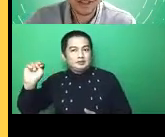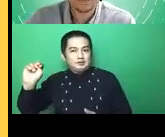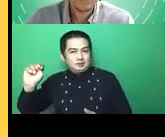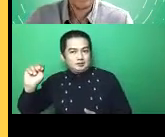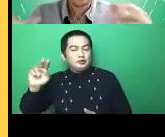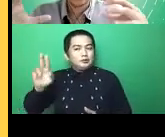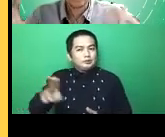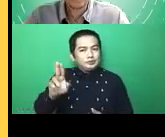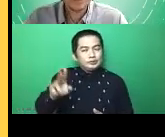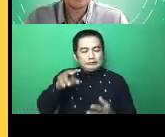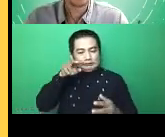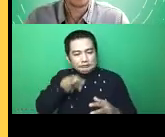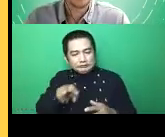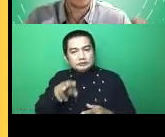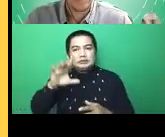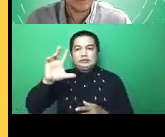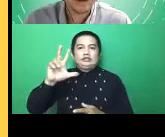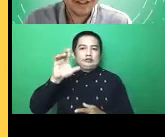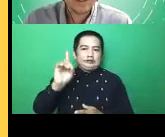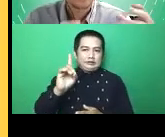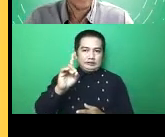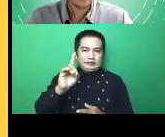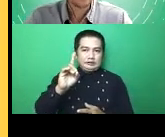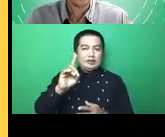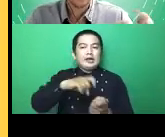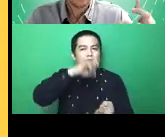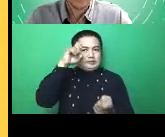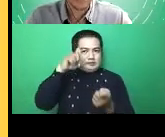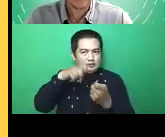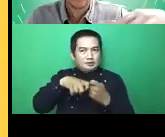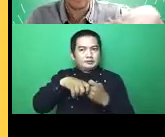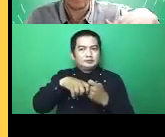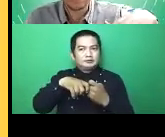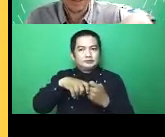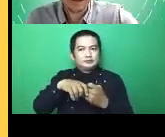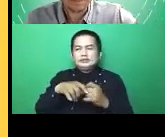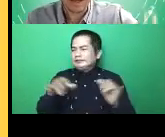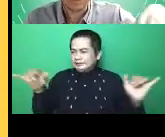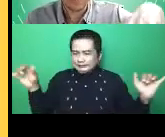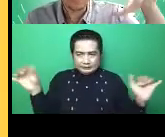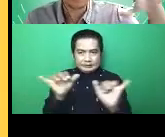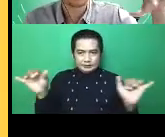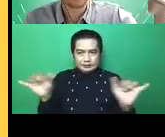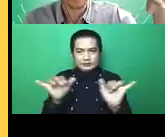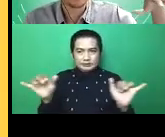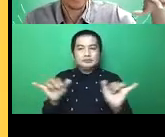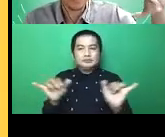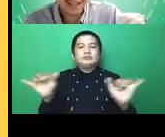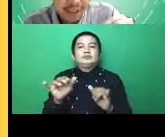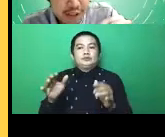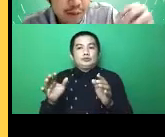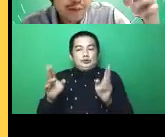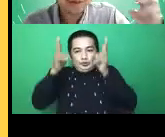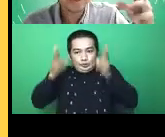operation, they can 3D print a accurate life-like replica of the human body, and